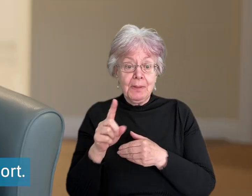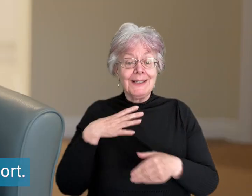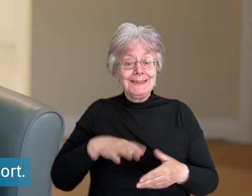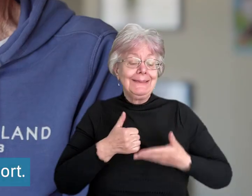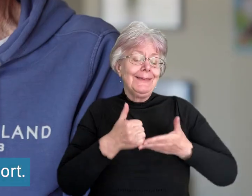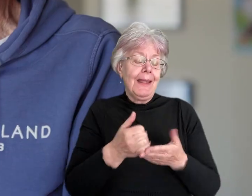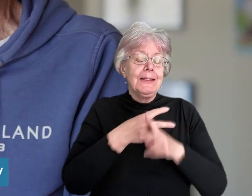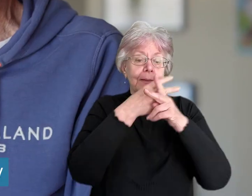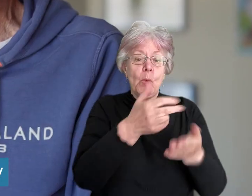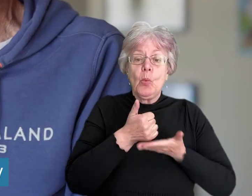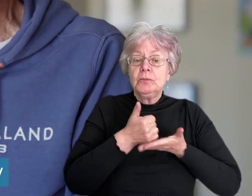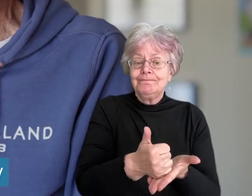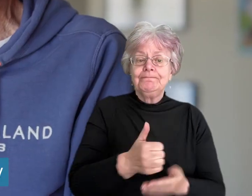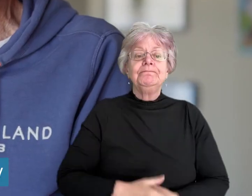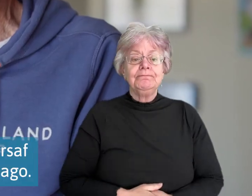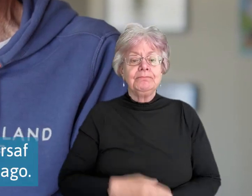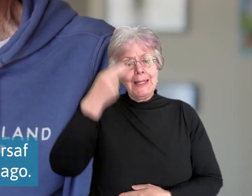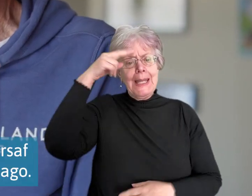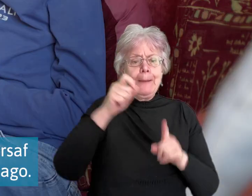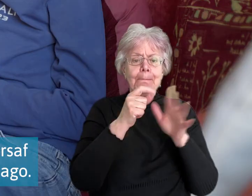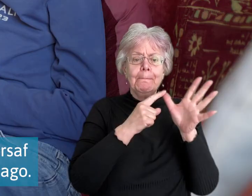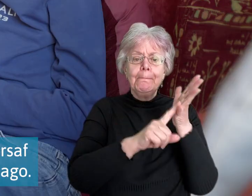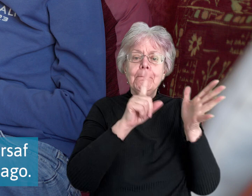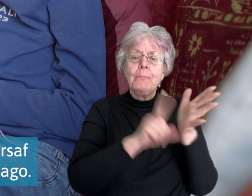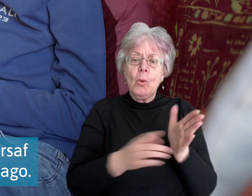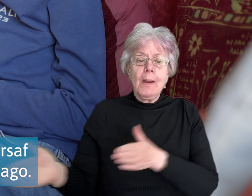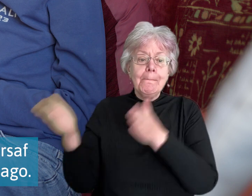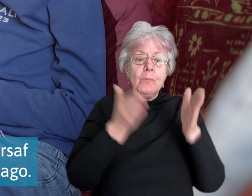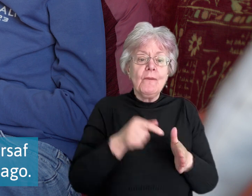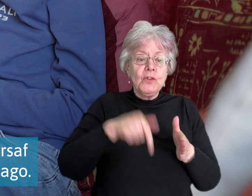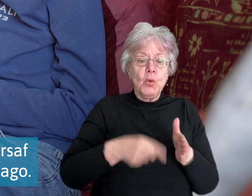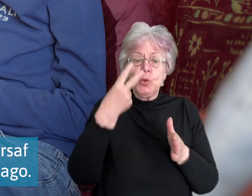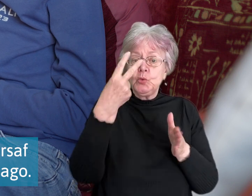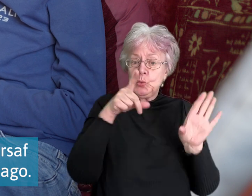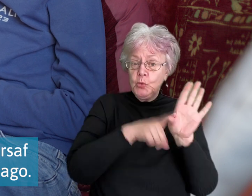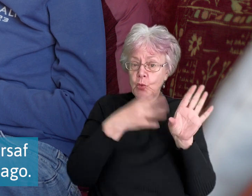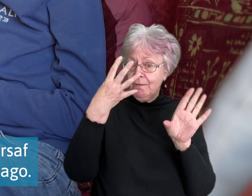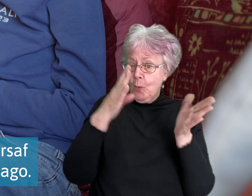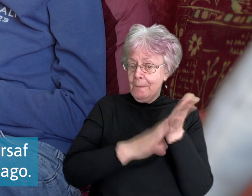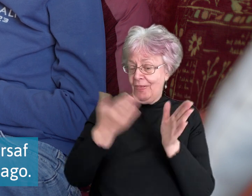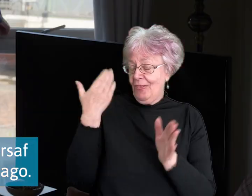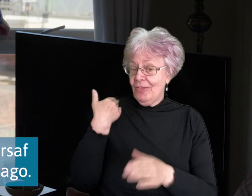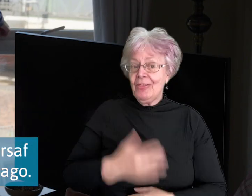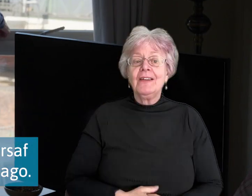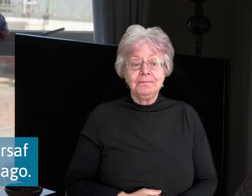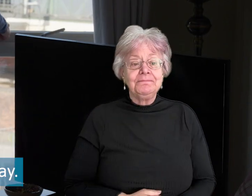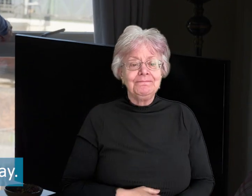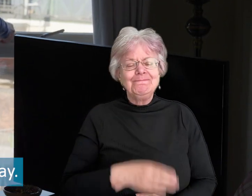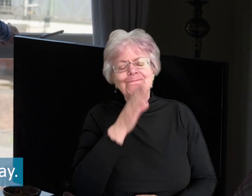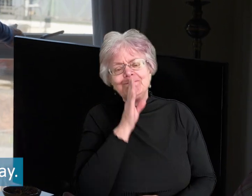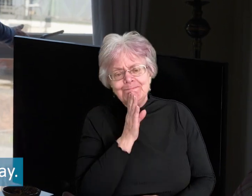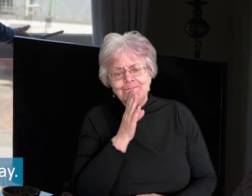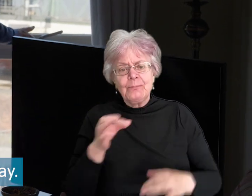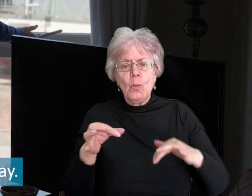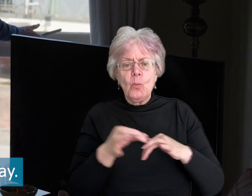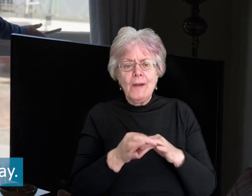care and support. My name's Paul Hazley, and I moved into Cwrt Yr Orsaf 2 years and 4 months ago.